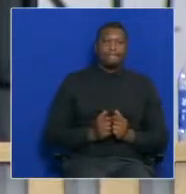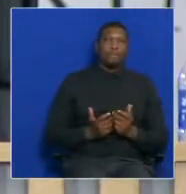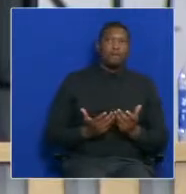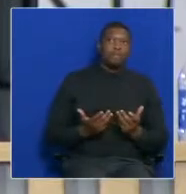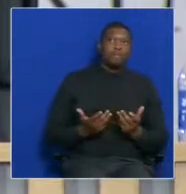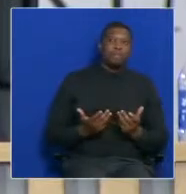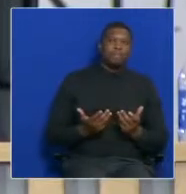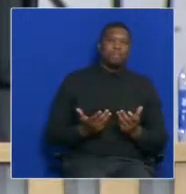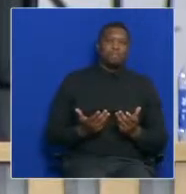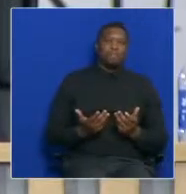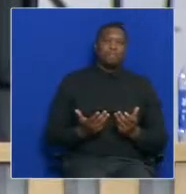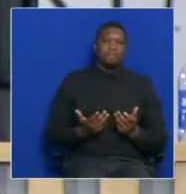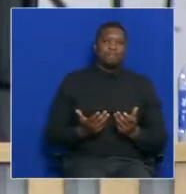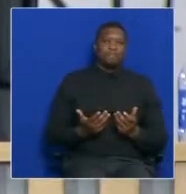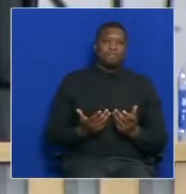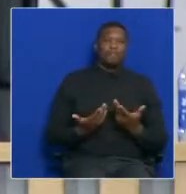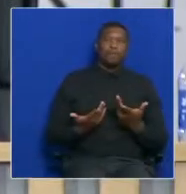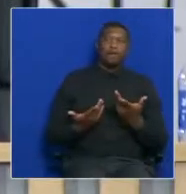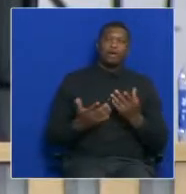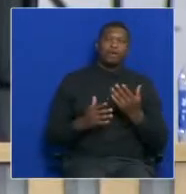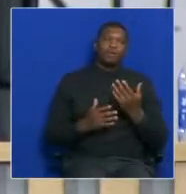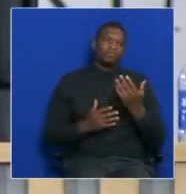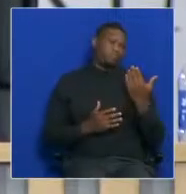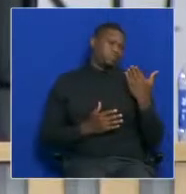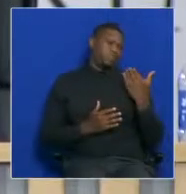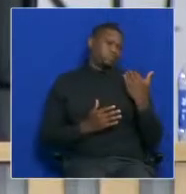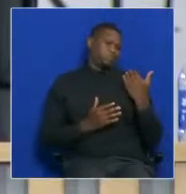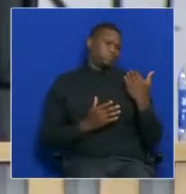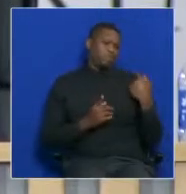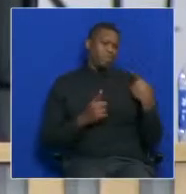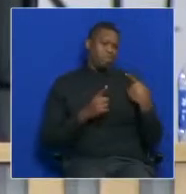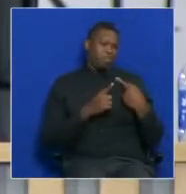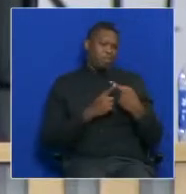In recent past, it was no longer like that.